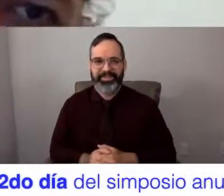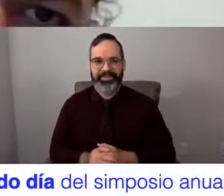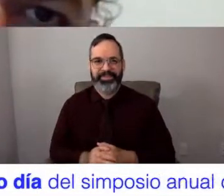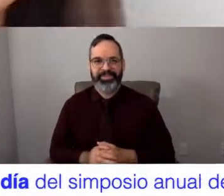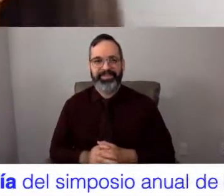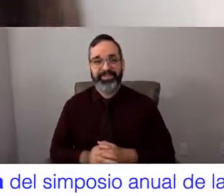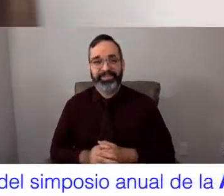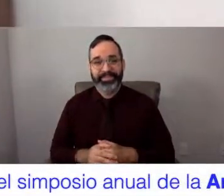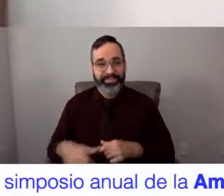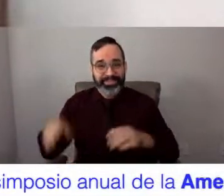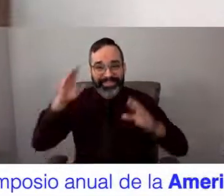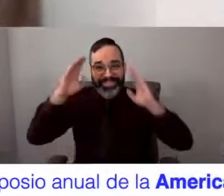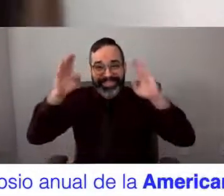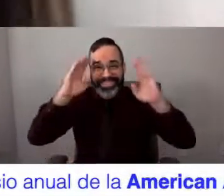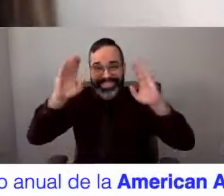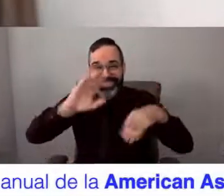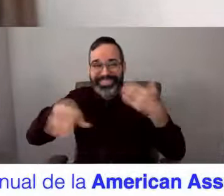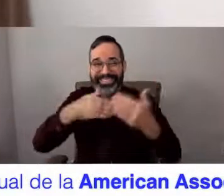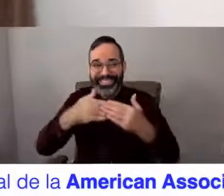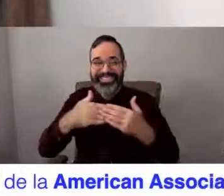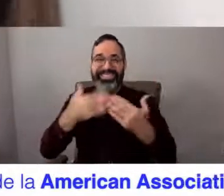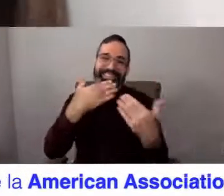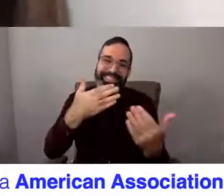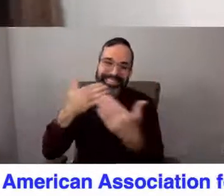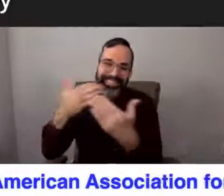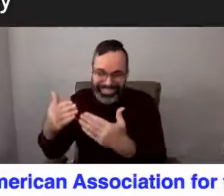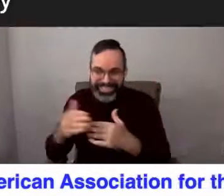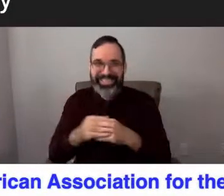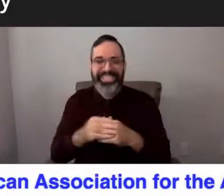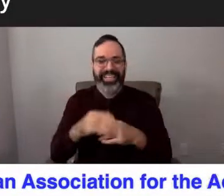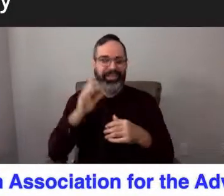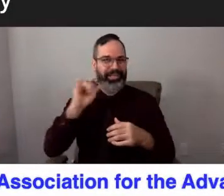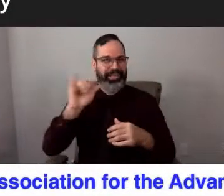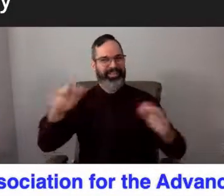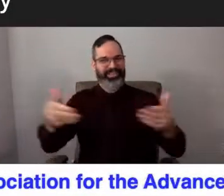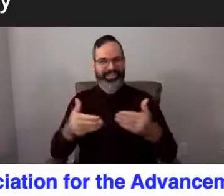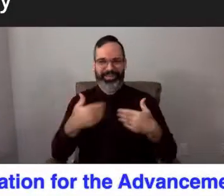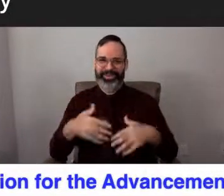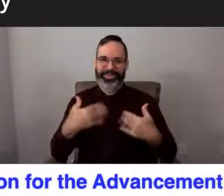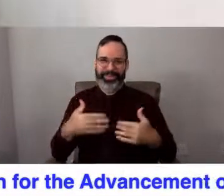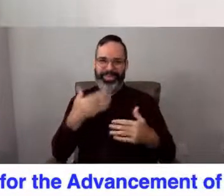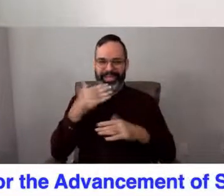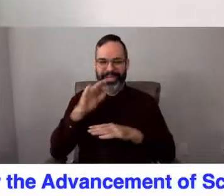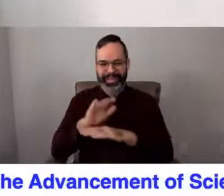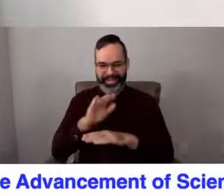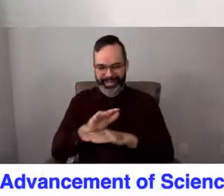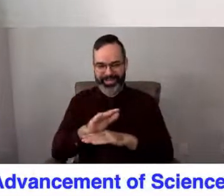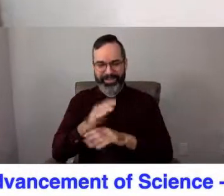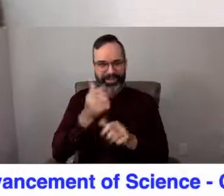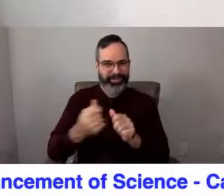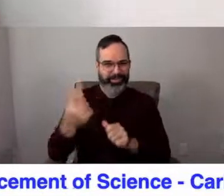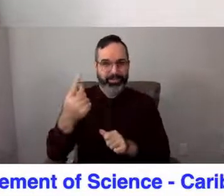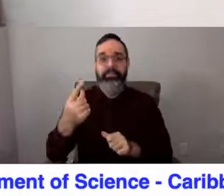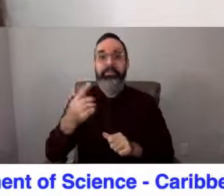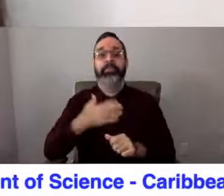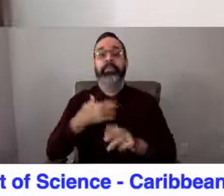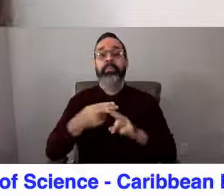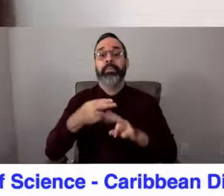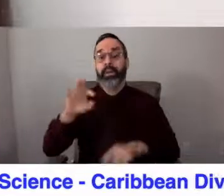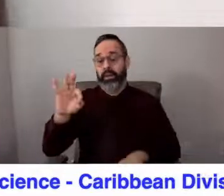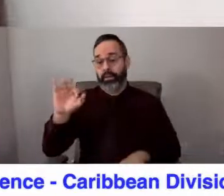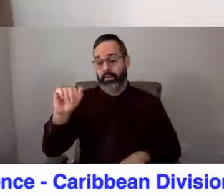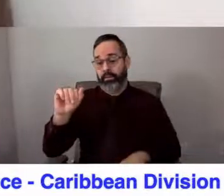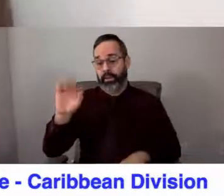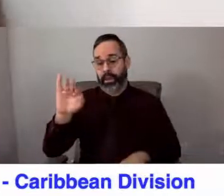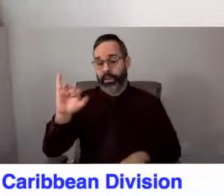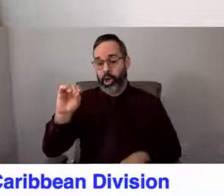Hi. Thank you, Abel, for that introduction. Good afternoon, everyone. My name is Fabiola. It